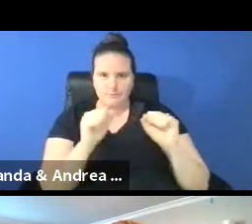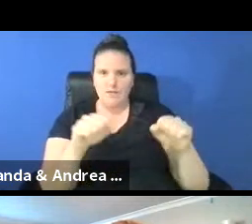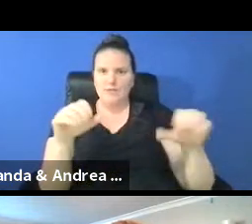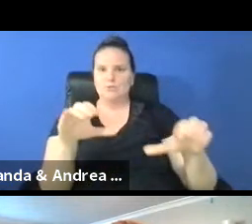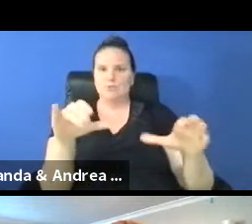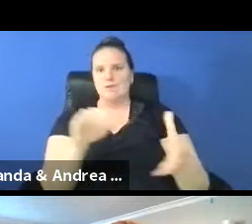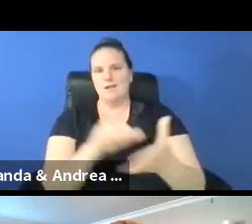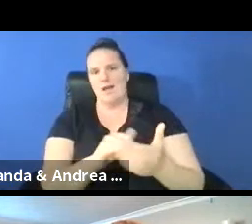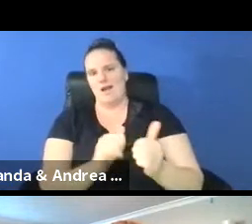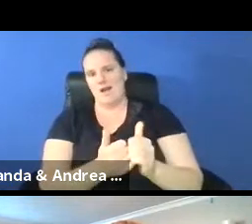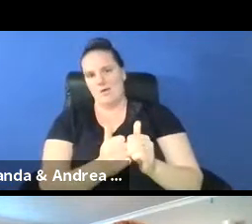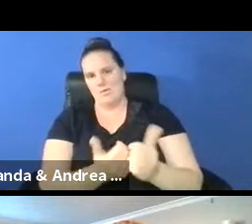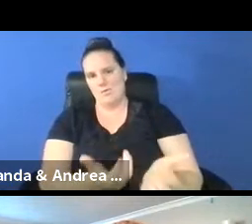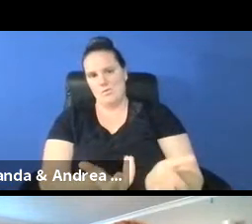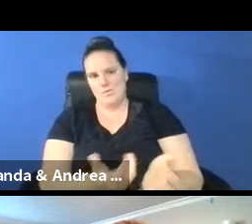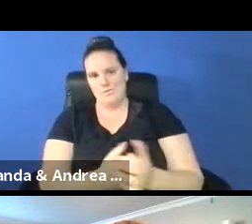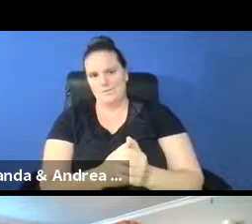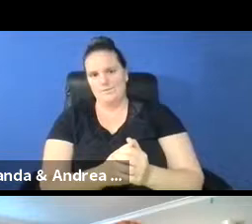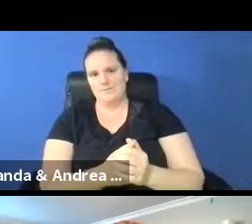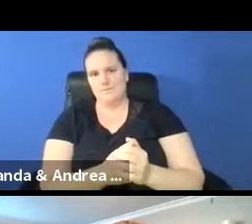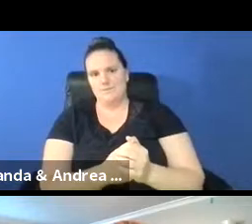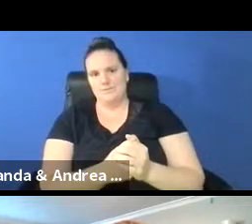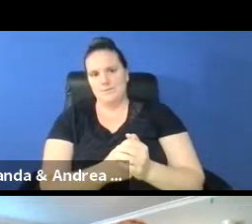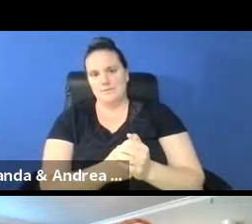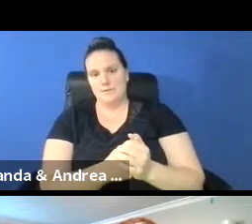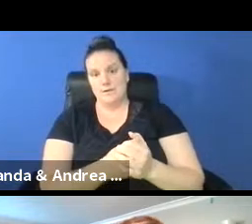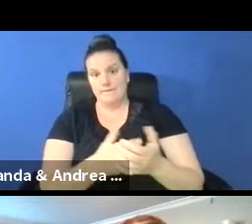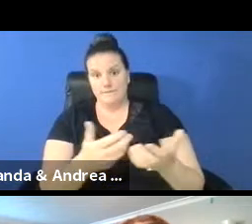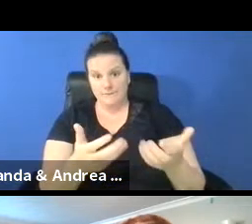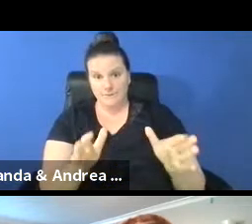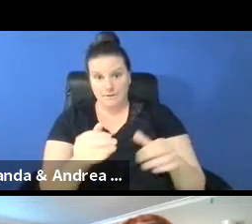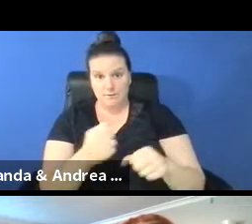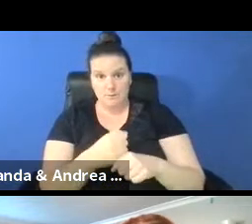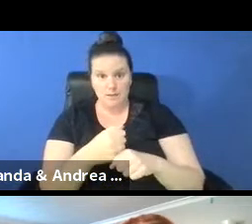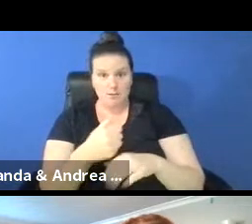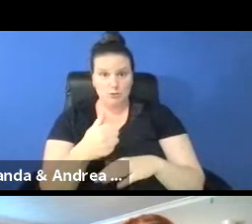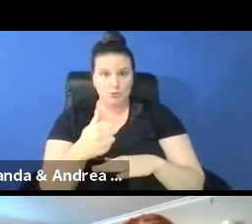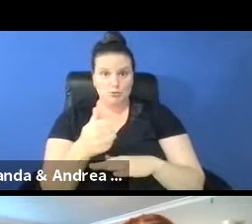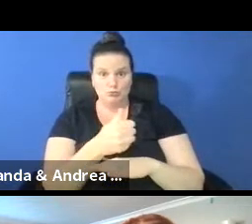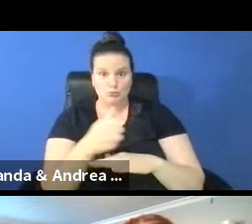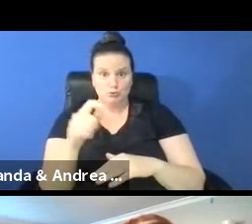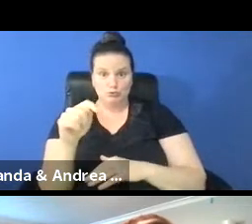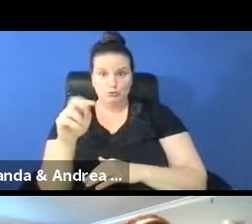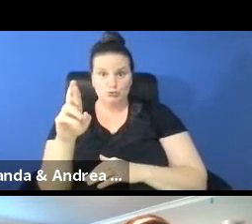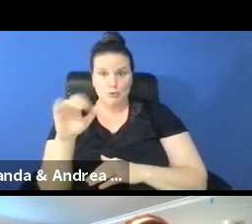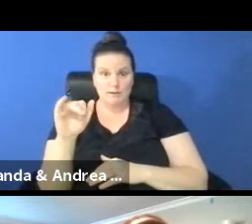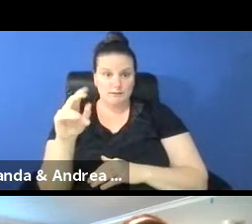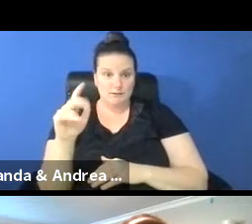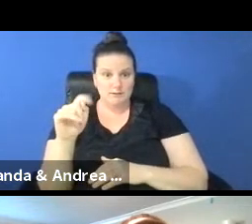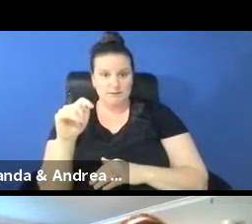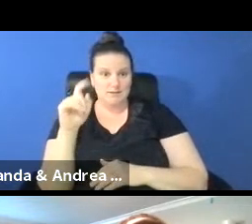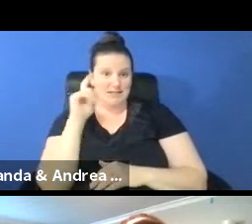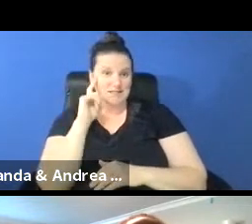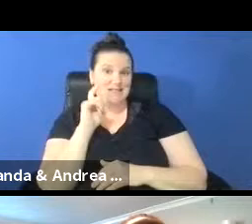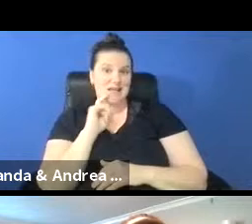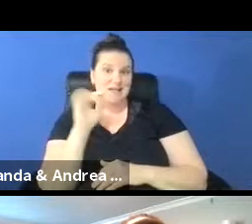so? And have we made transit as sexy as